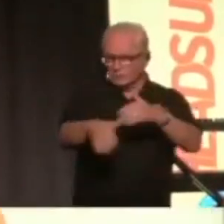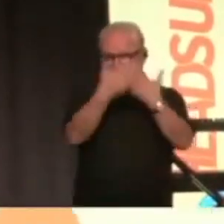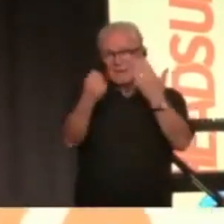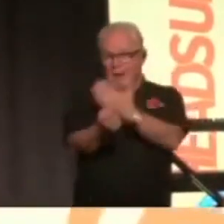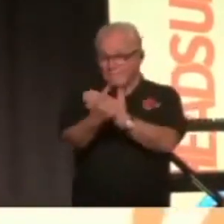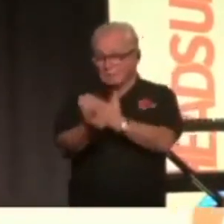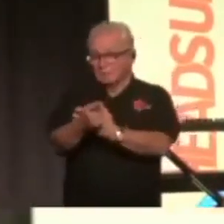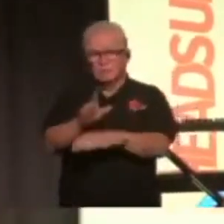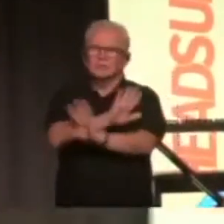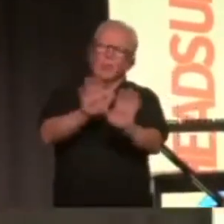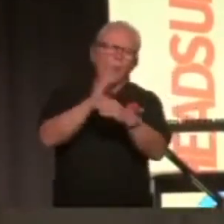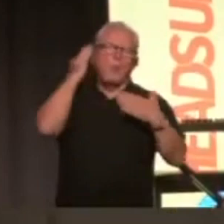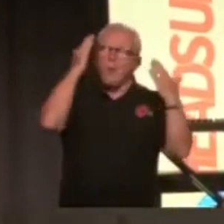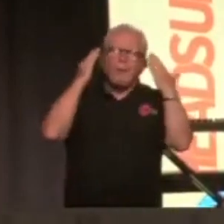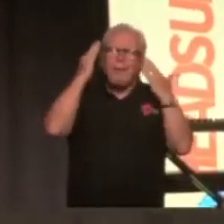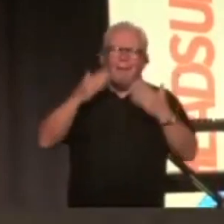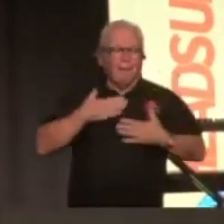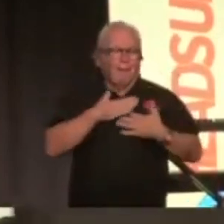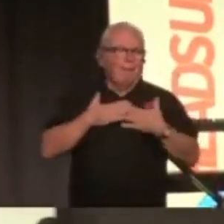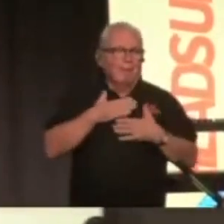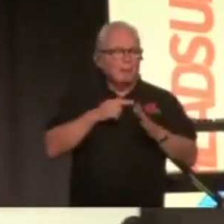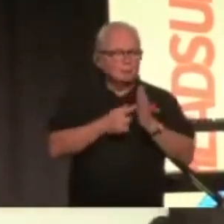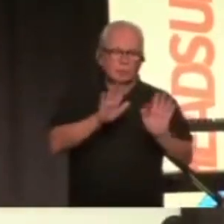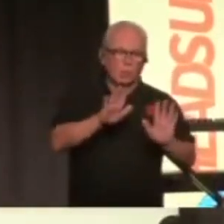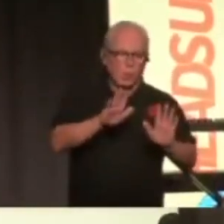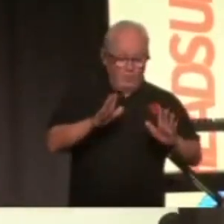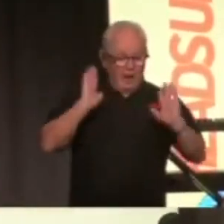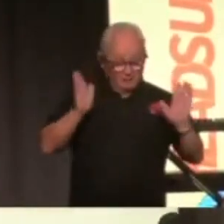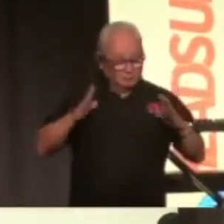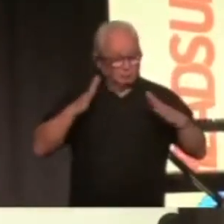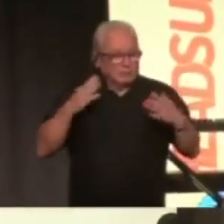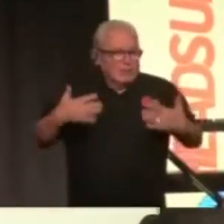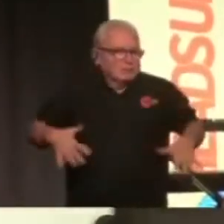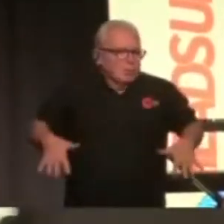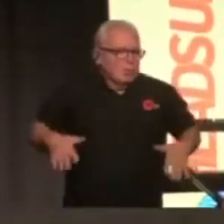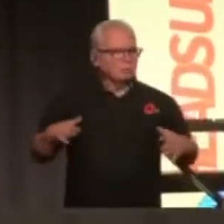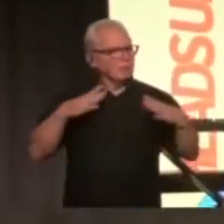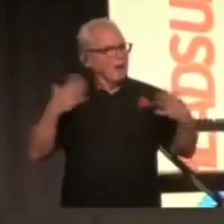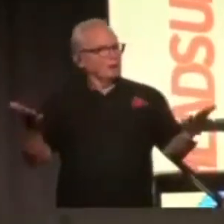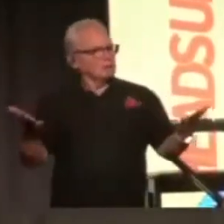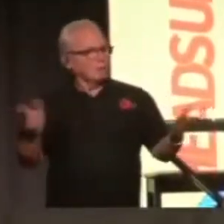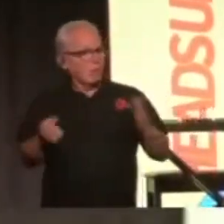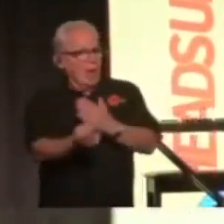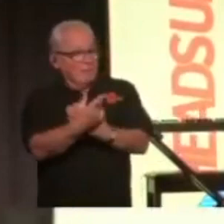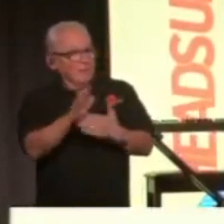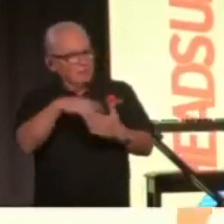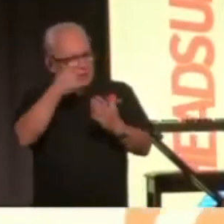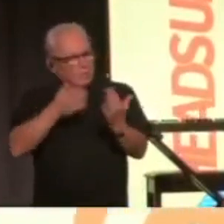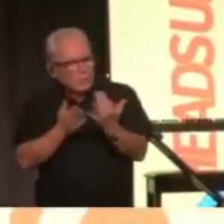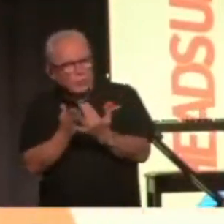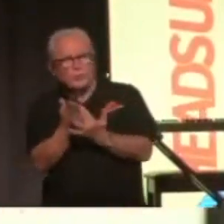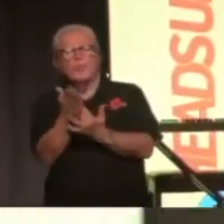days to be worried about, but days to be ready for and prepared for, because then we can walk through